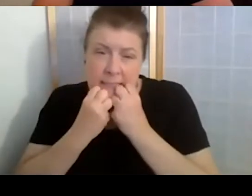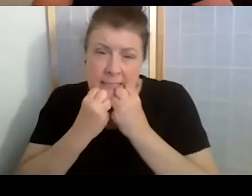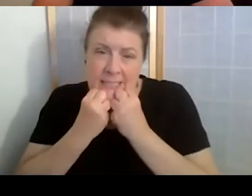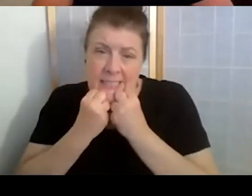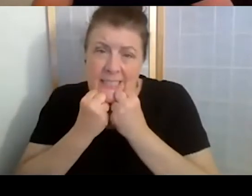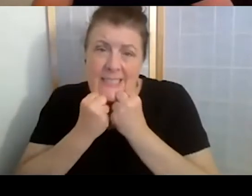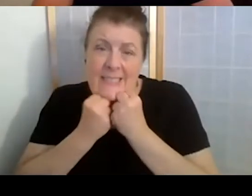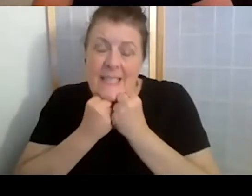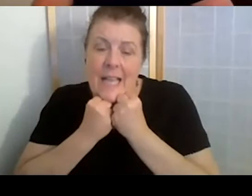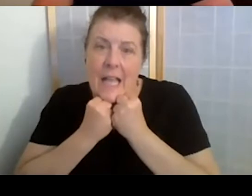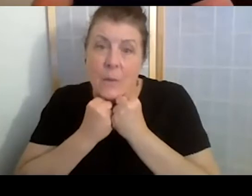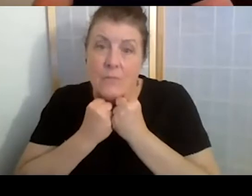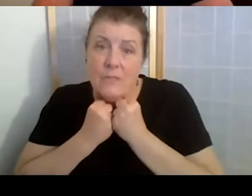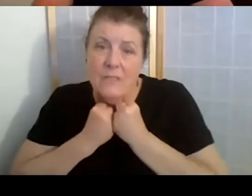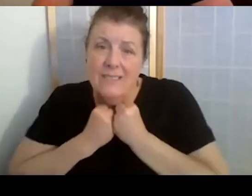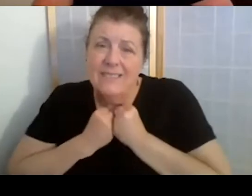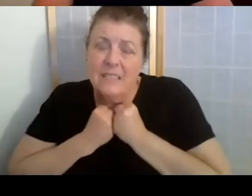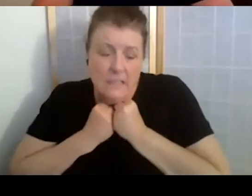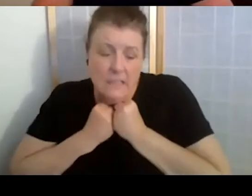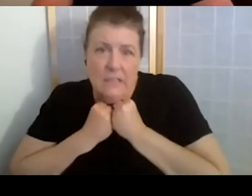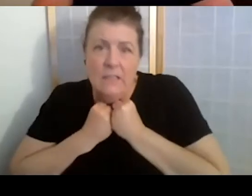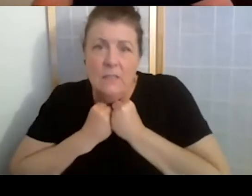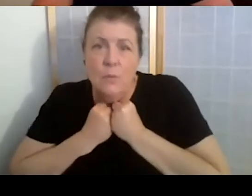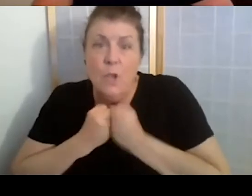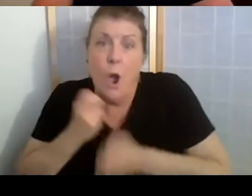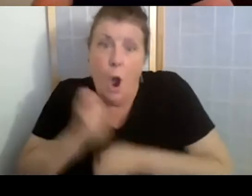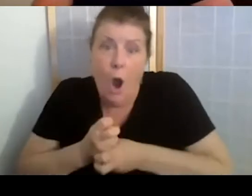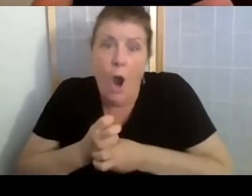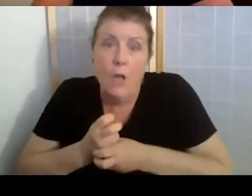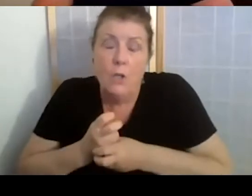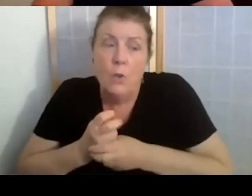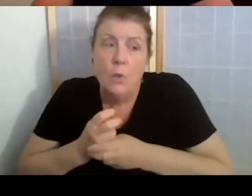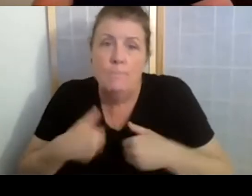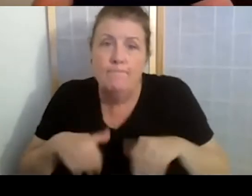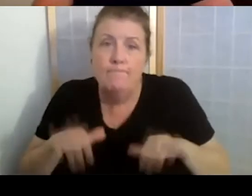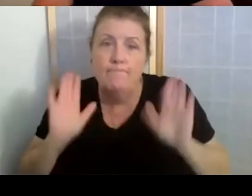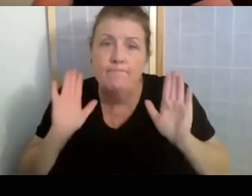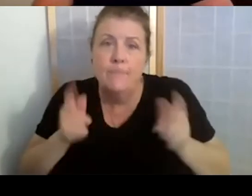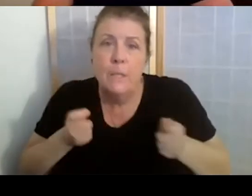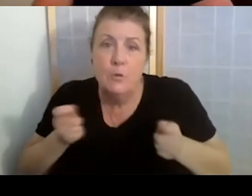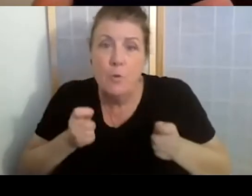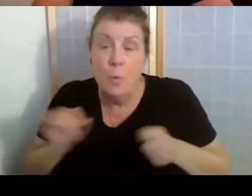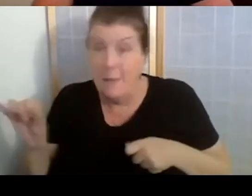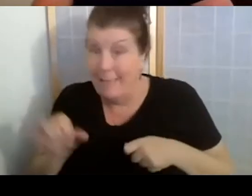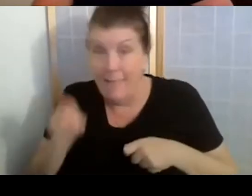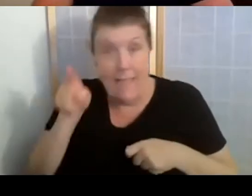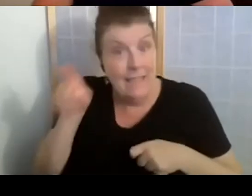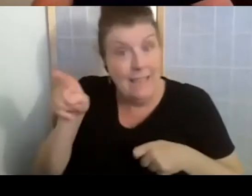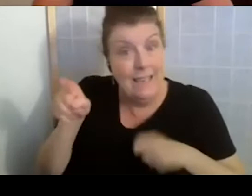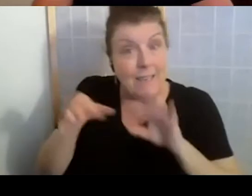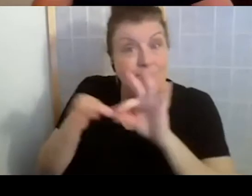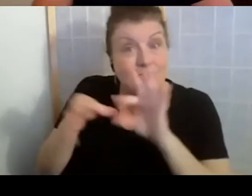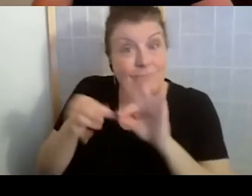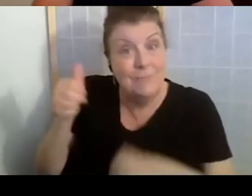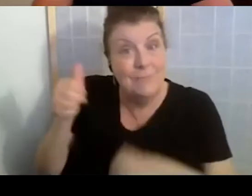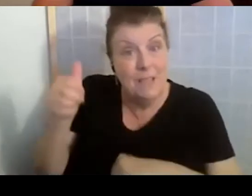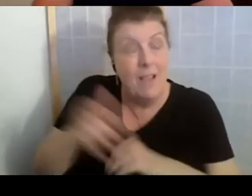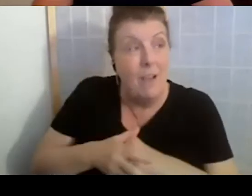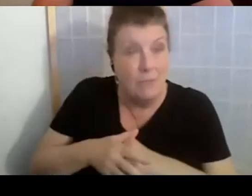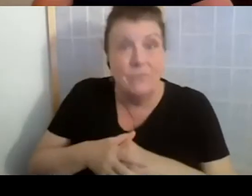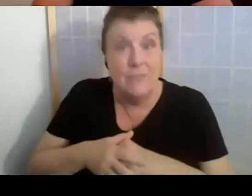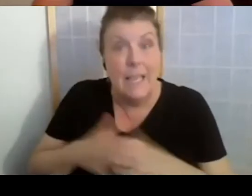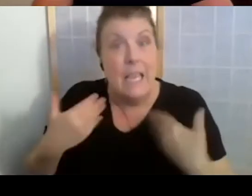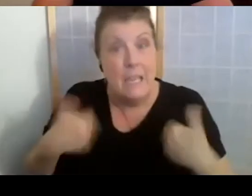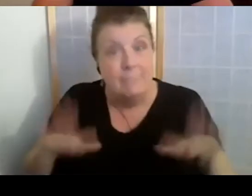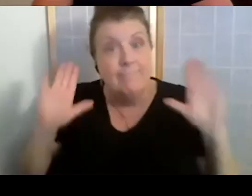very afraid at ceding some control to people, but he did it, as he said. And I think the product was all the better for